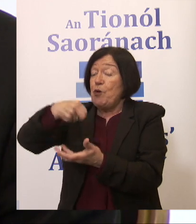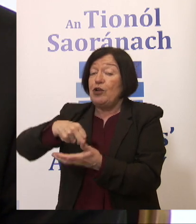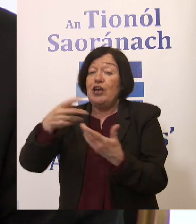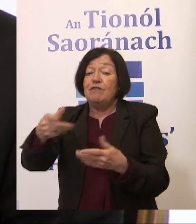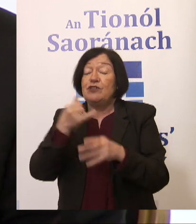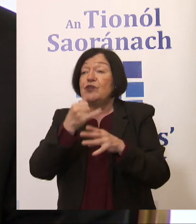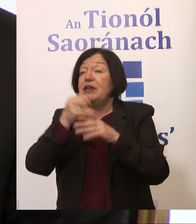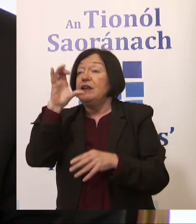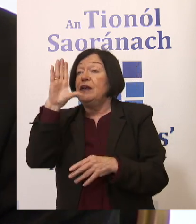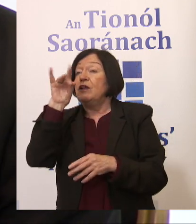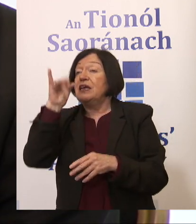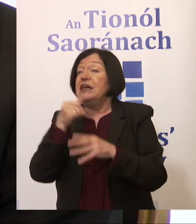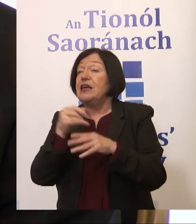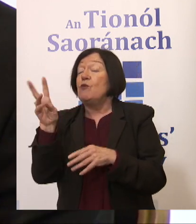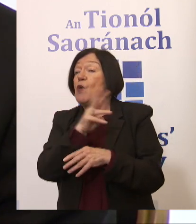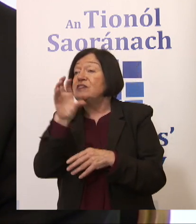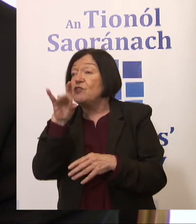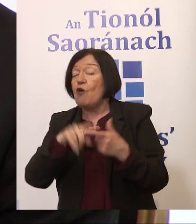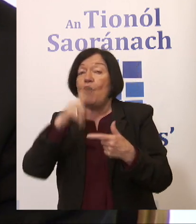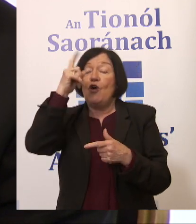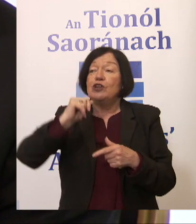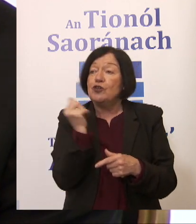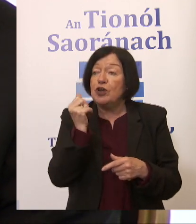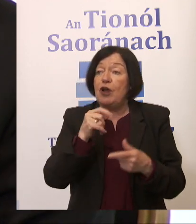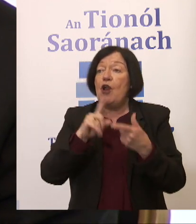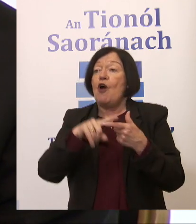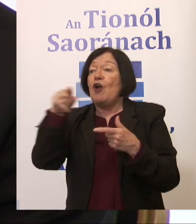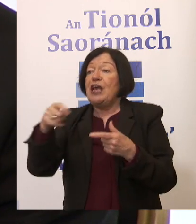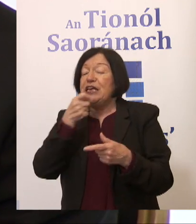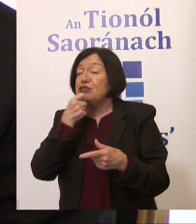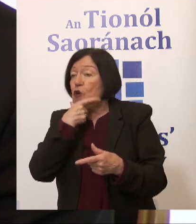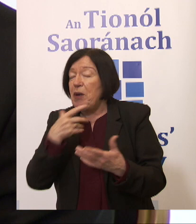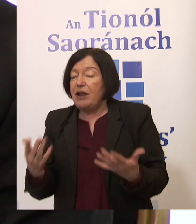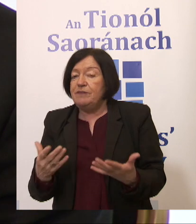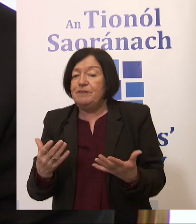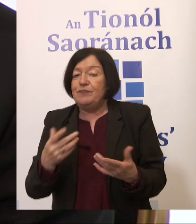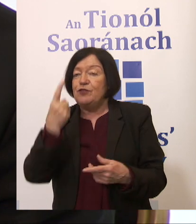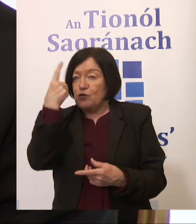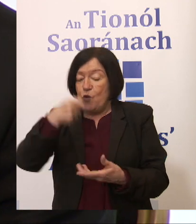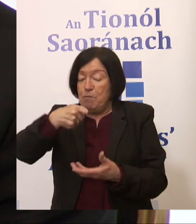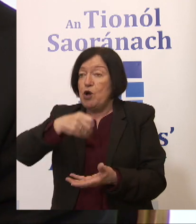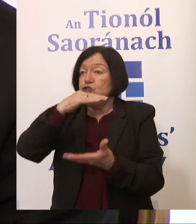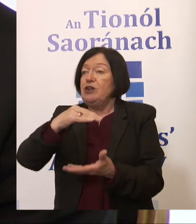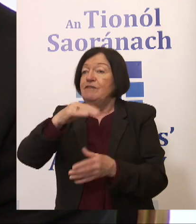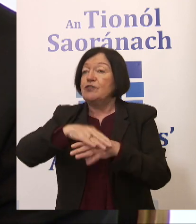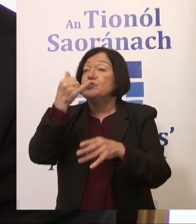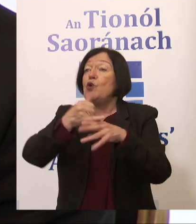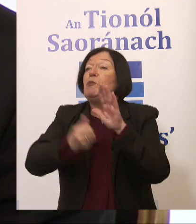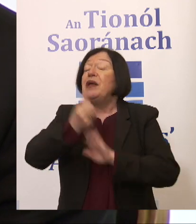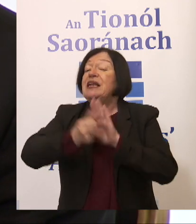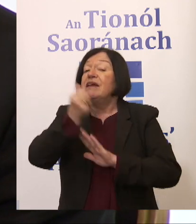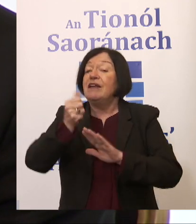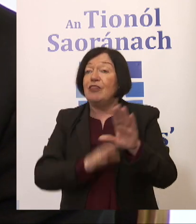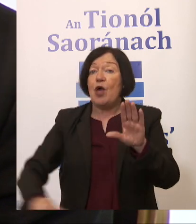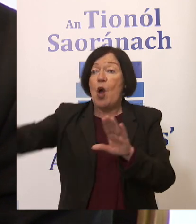in Clonakilty in West Cork, or in Donegal, or in inner city Dublin, wherever it is, there's one budget for school buildings in the